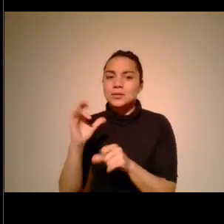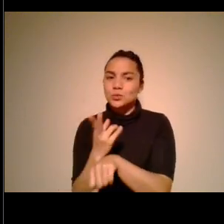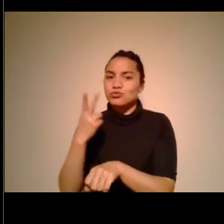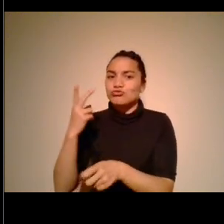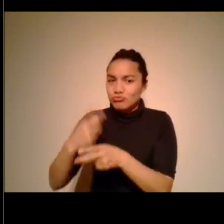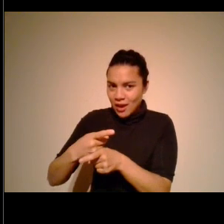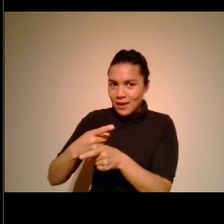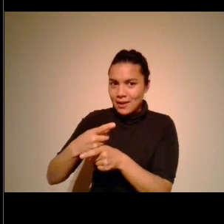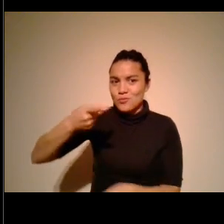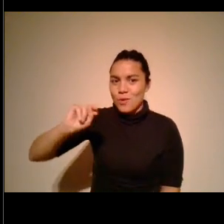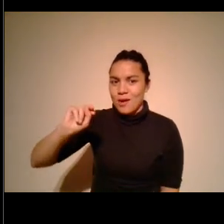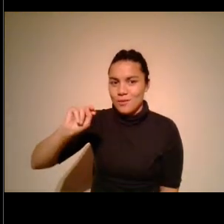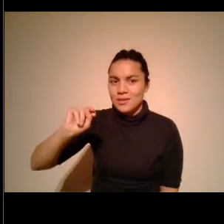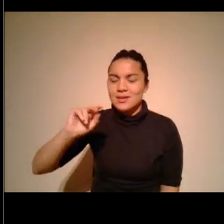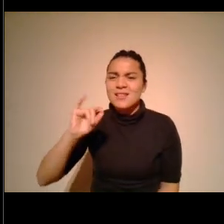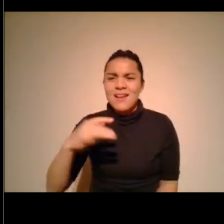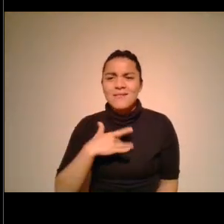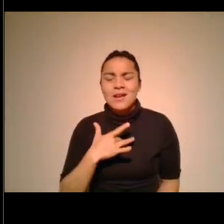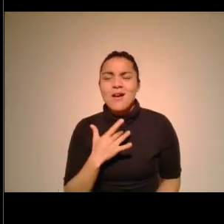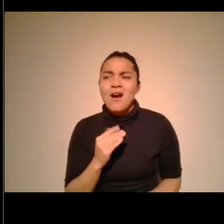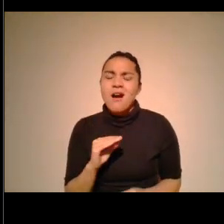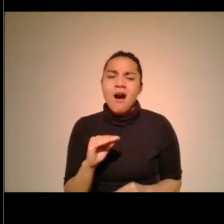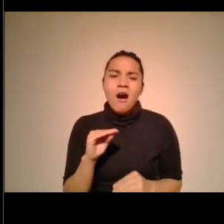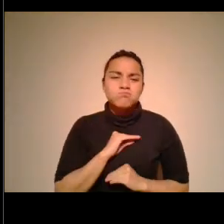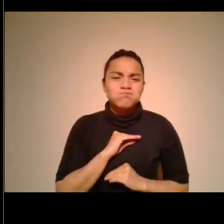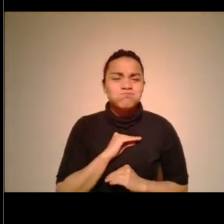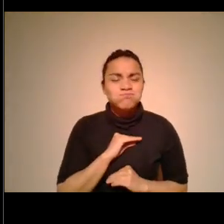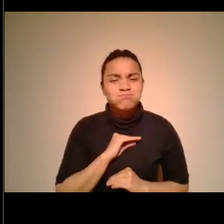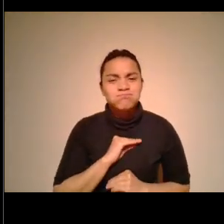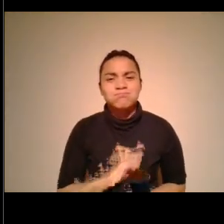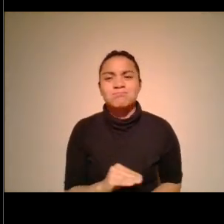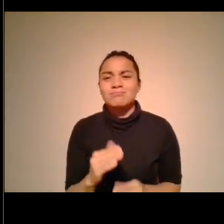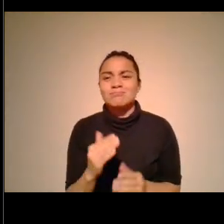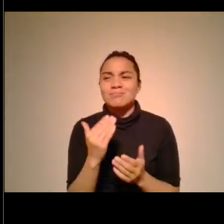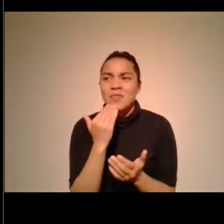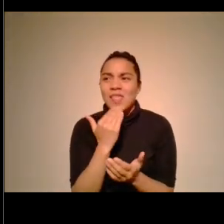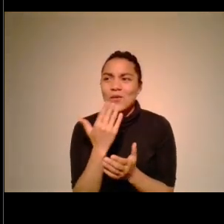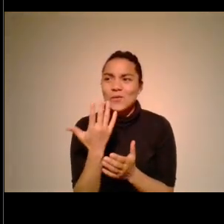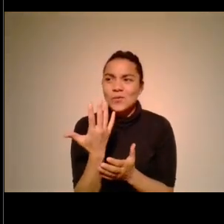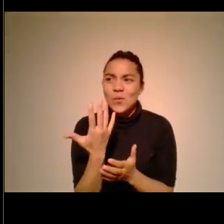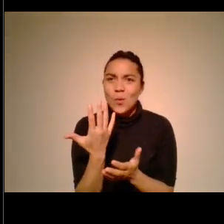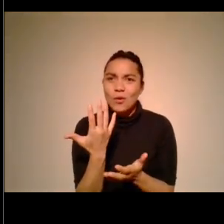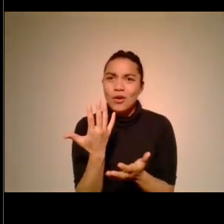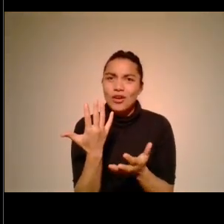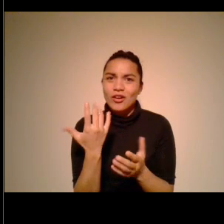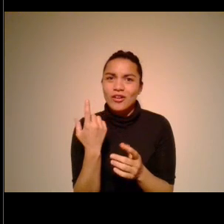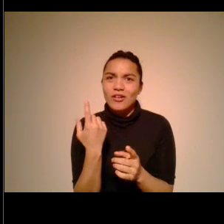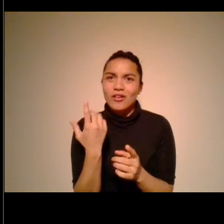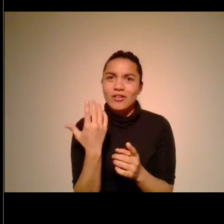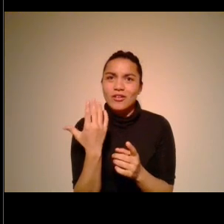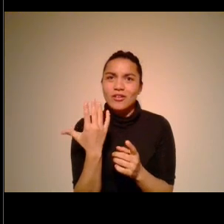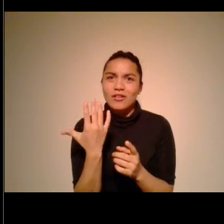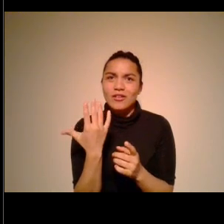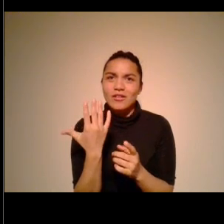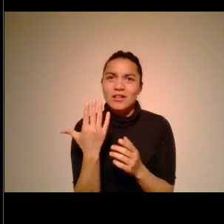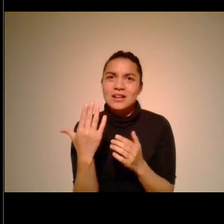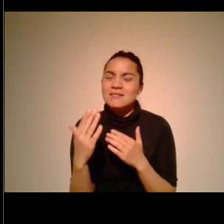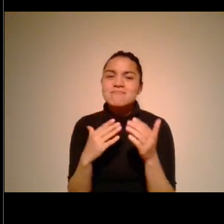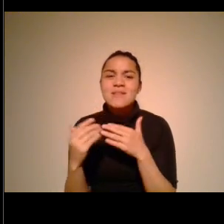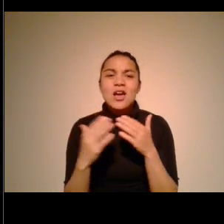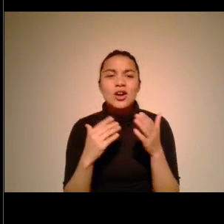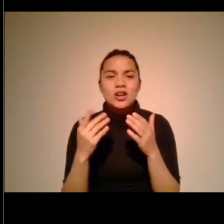really satisfying to be like, oh, well, thank you for taking this sort of one thing that you don't like out